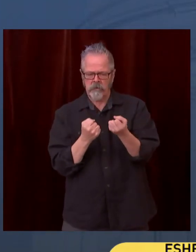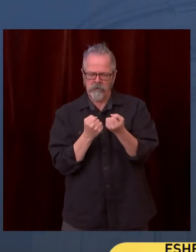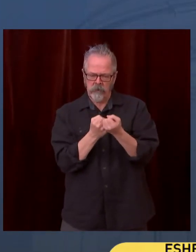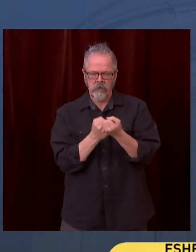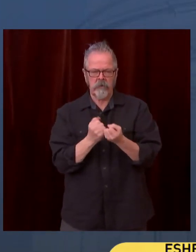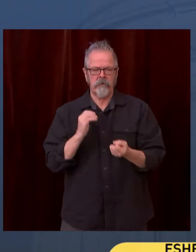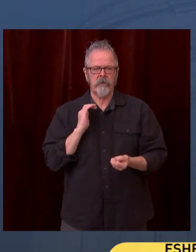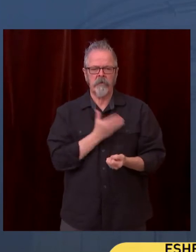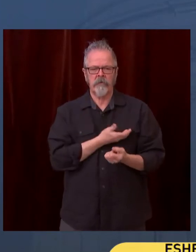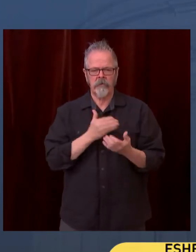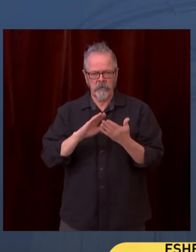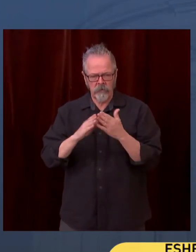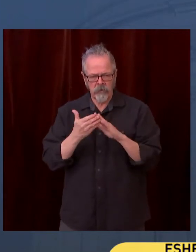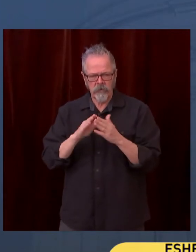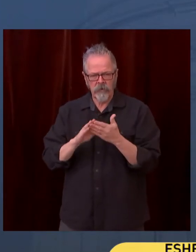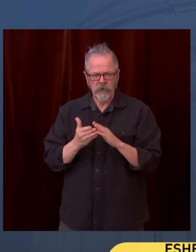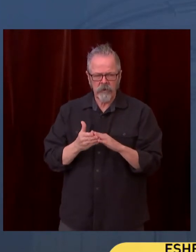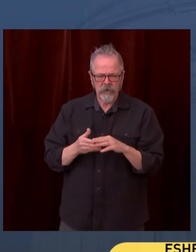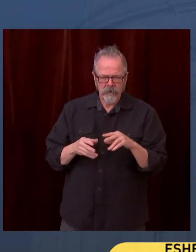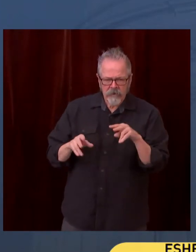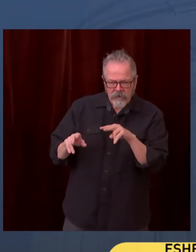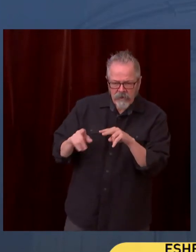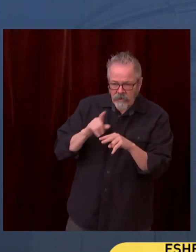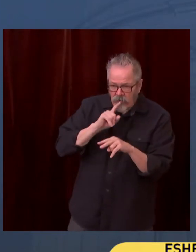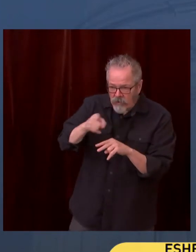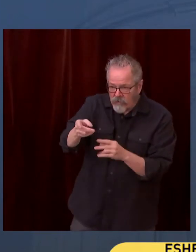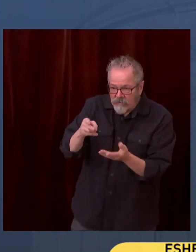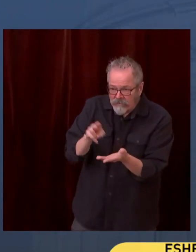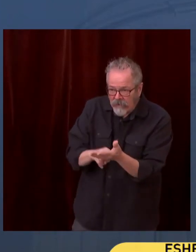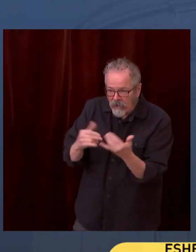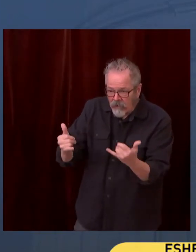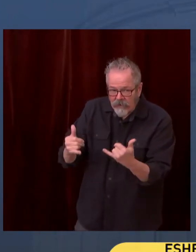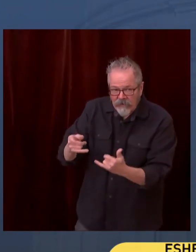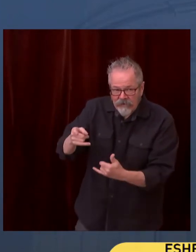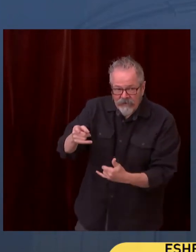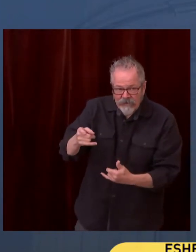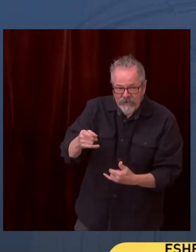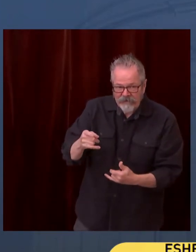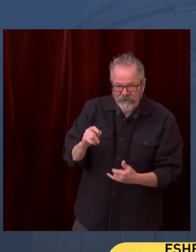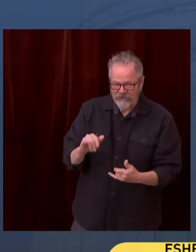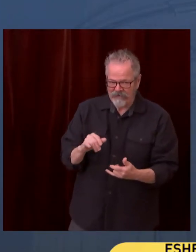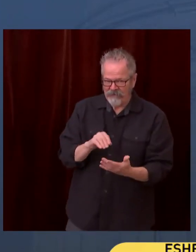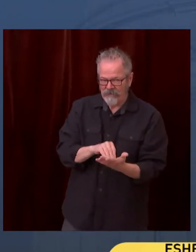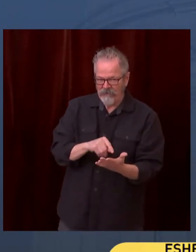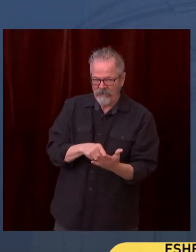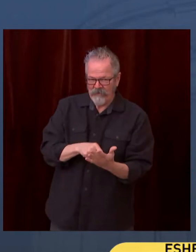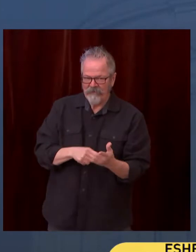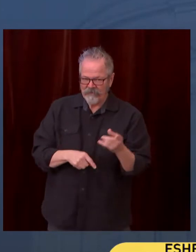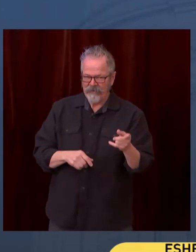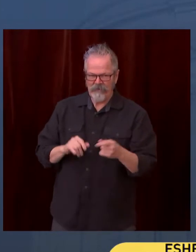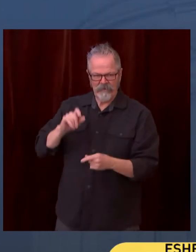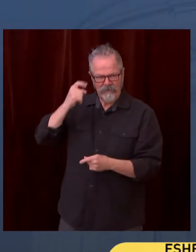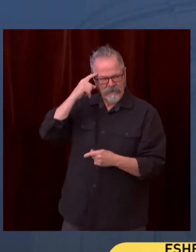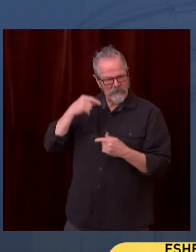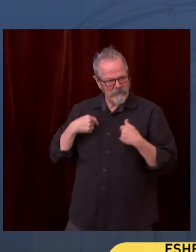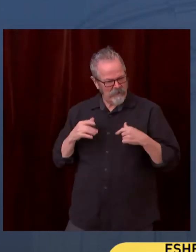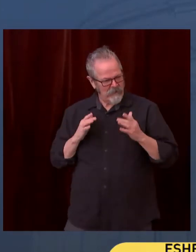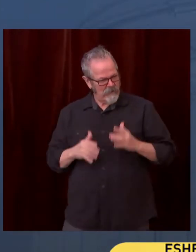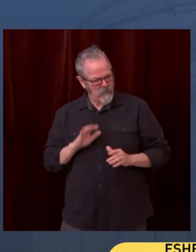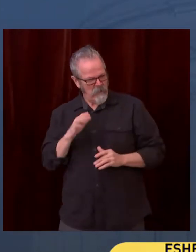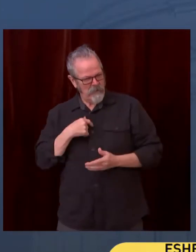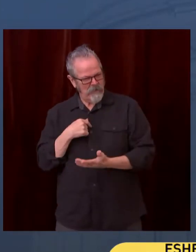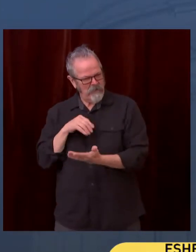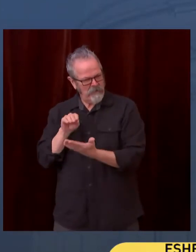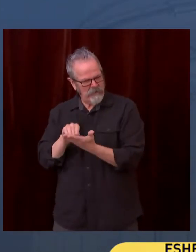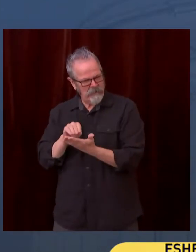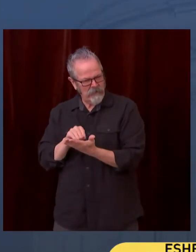right now. Are you signing it or taking notes on my talk? I always take notes when you speak, Senator. I don't want to forget a word of